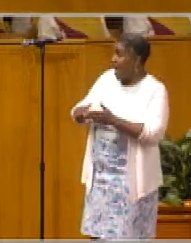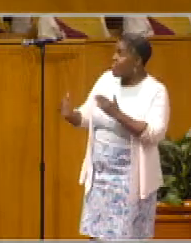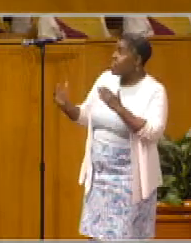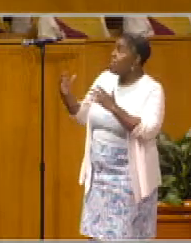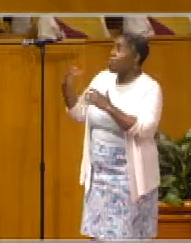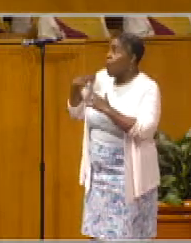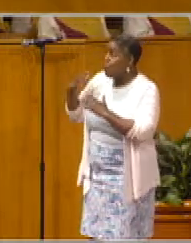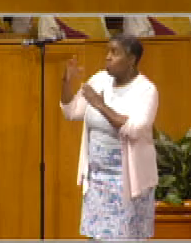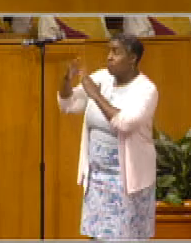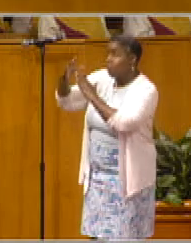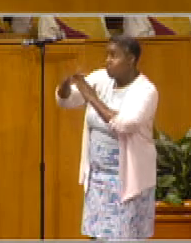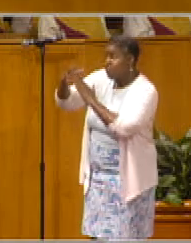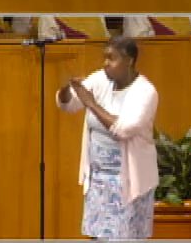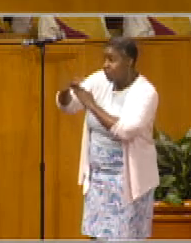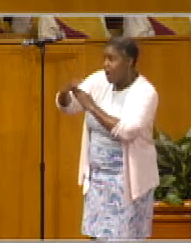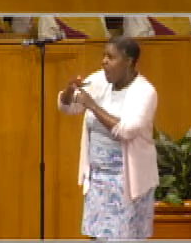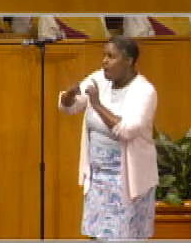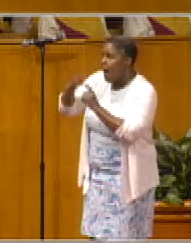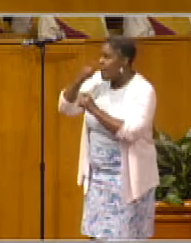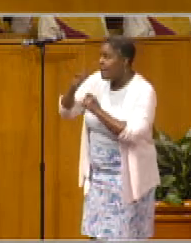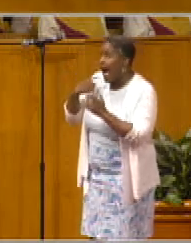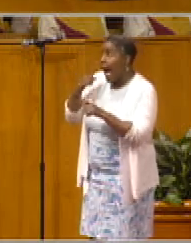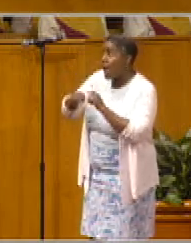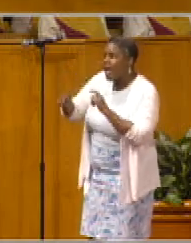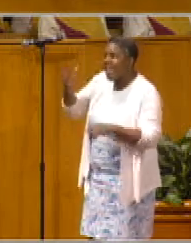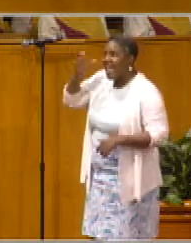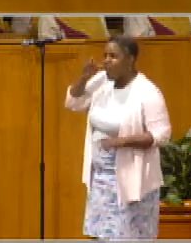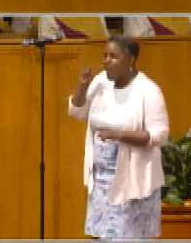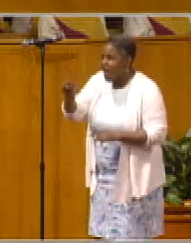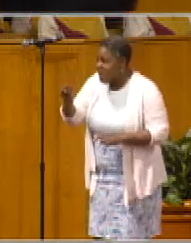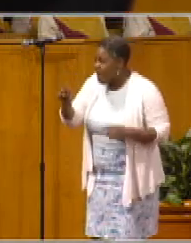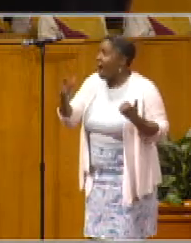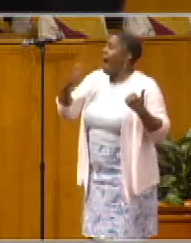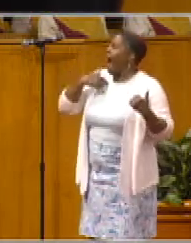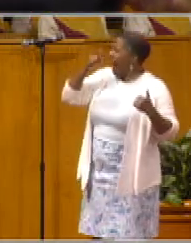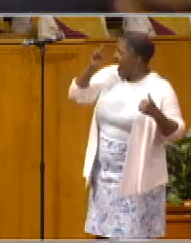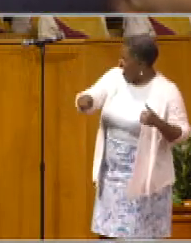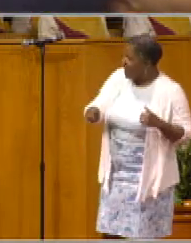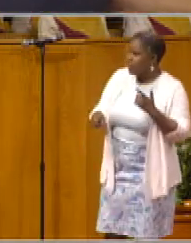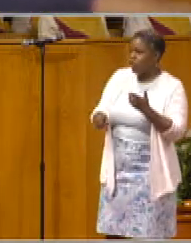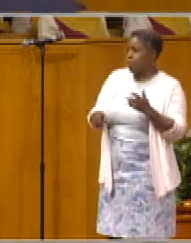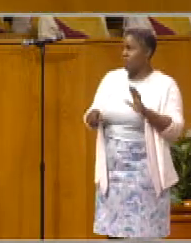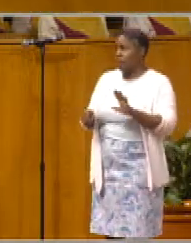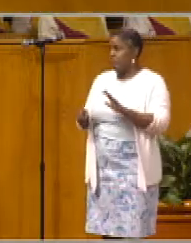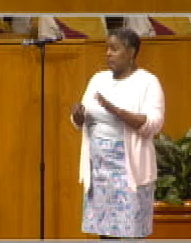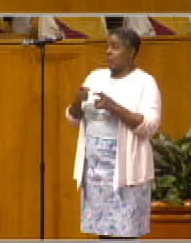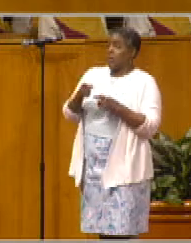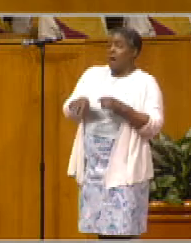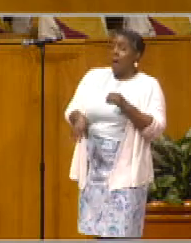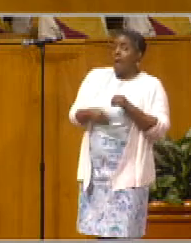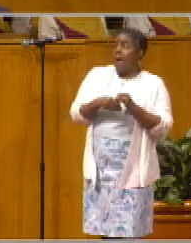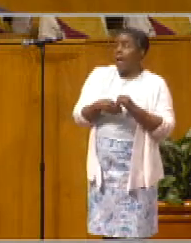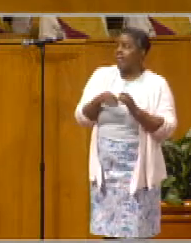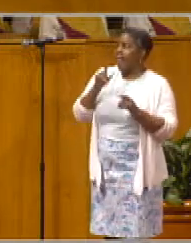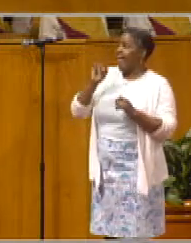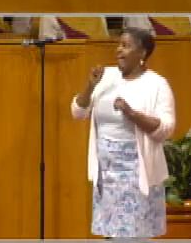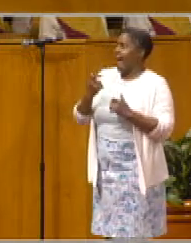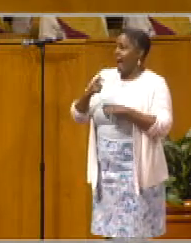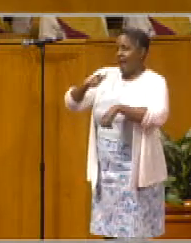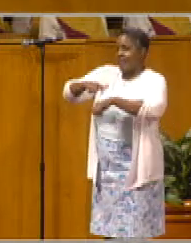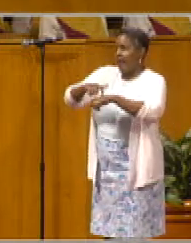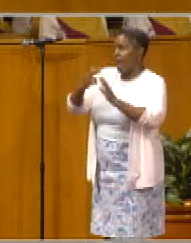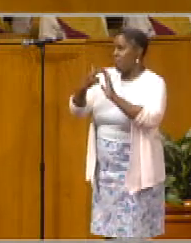was calling timeout, but because I couldn't hear him, I had to affect the lag time